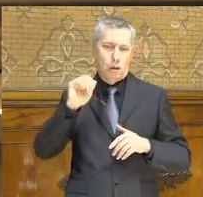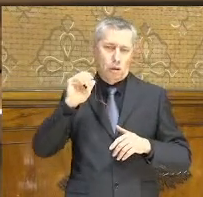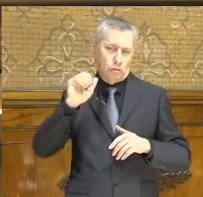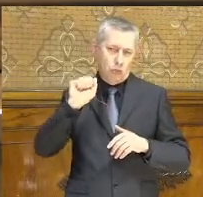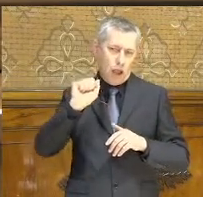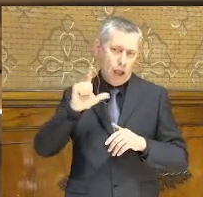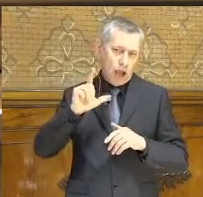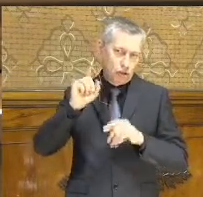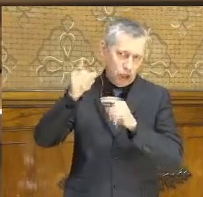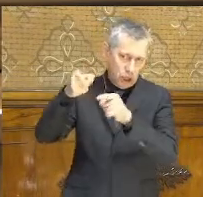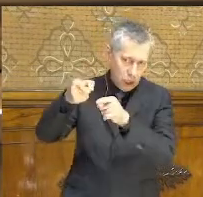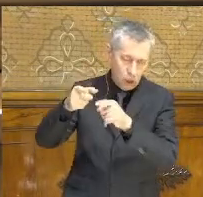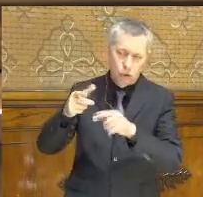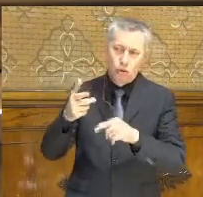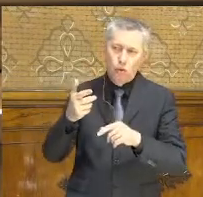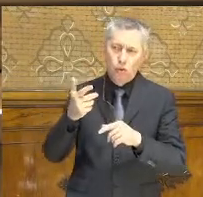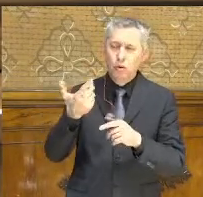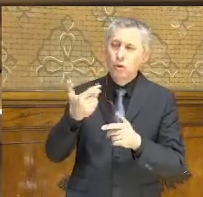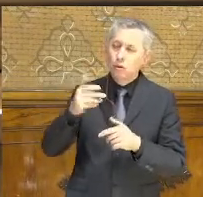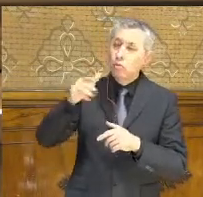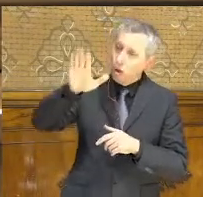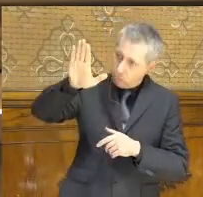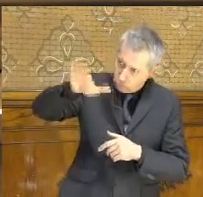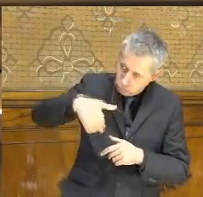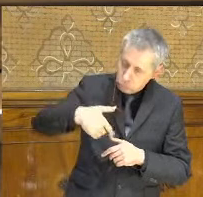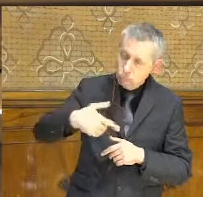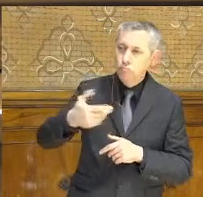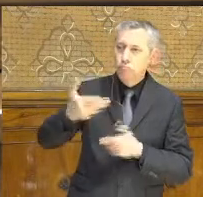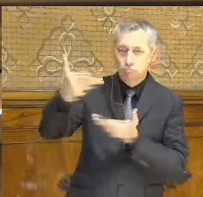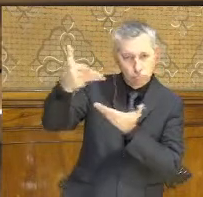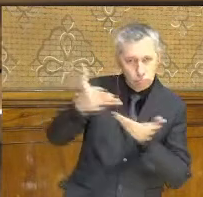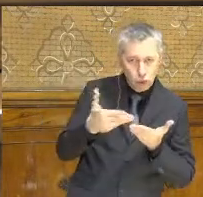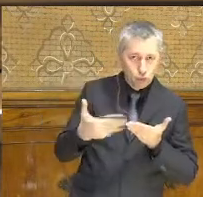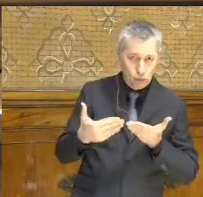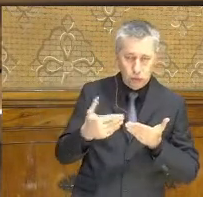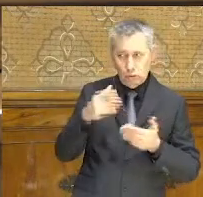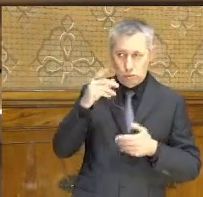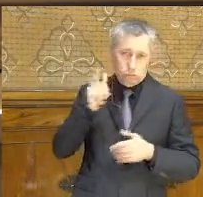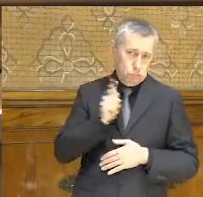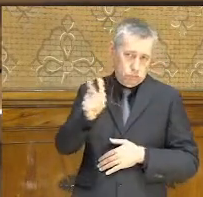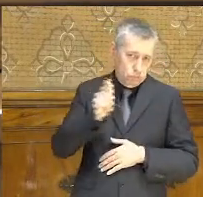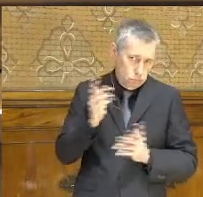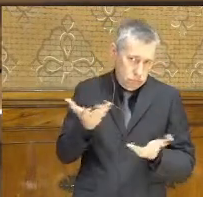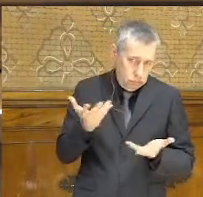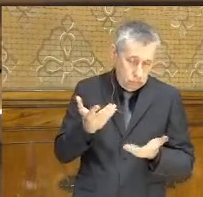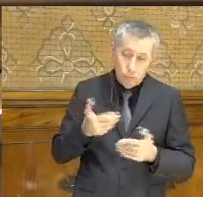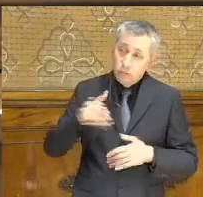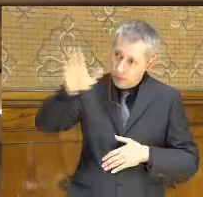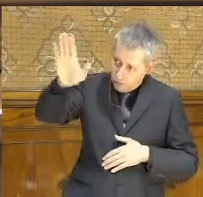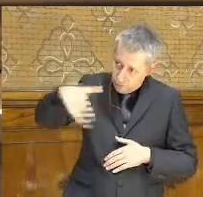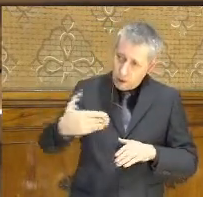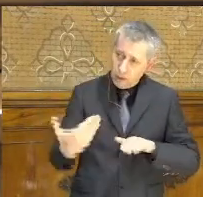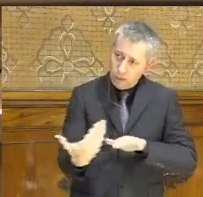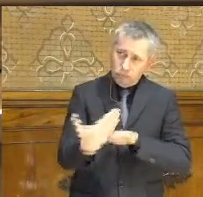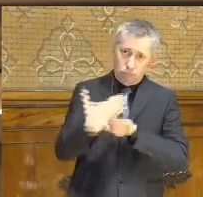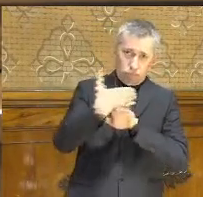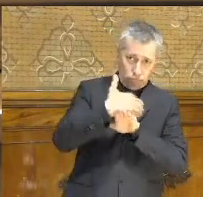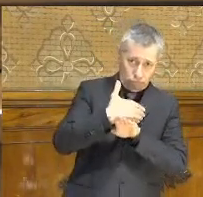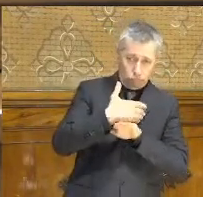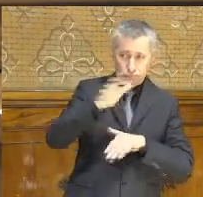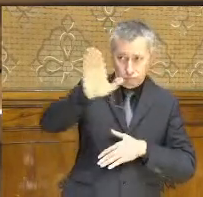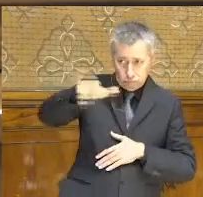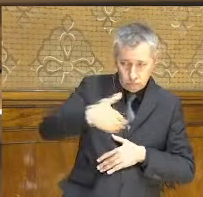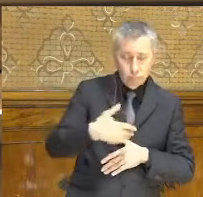they immediately invite him in. And when they invite him in, they feed him. And